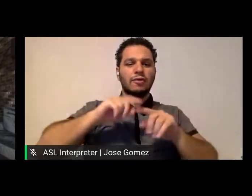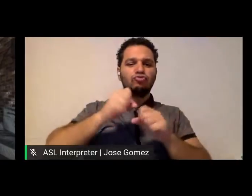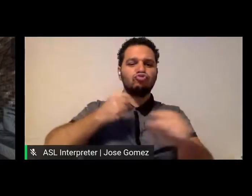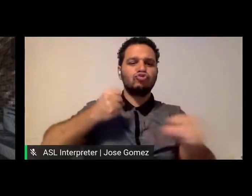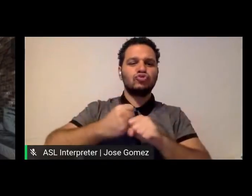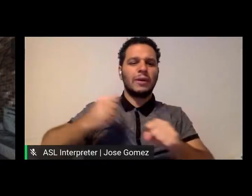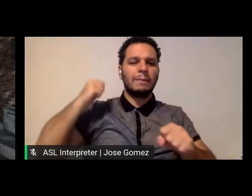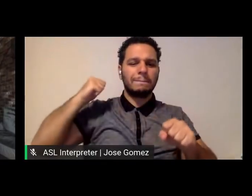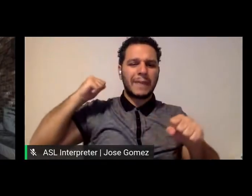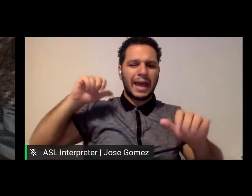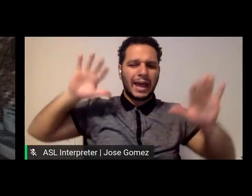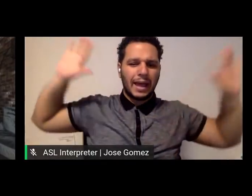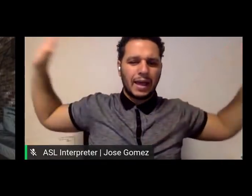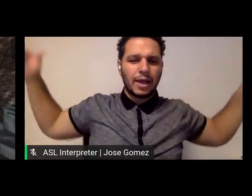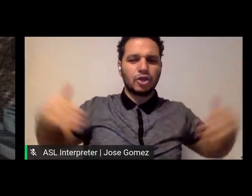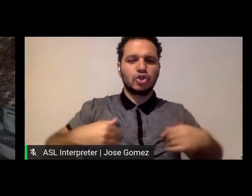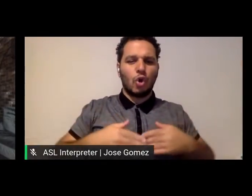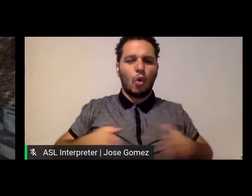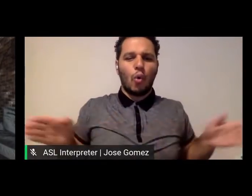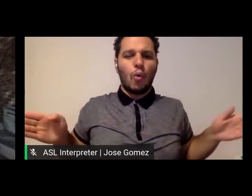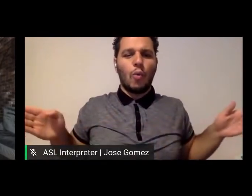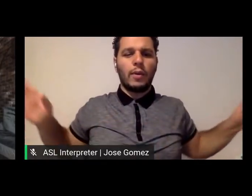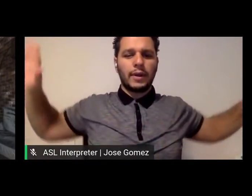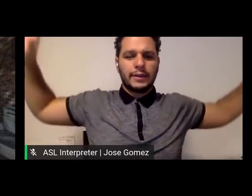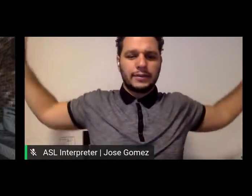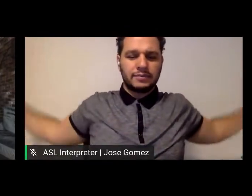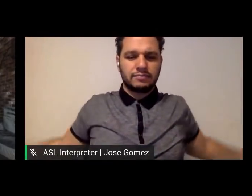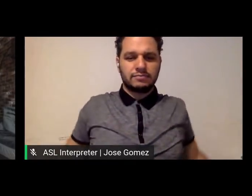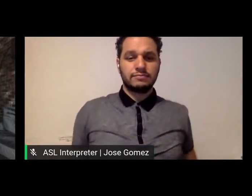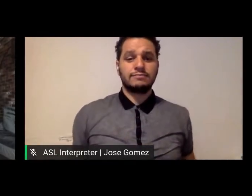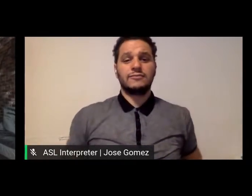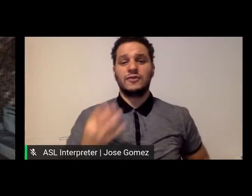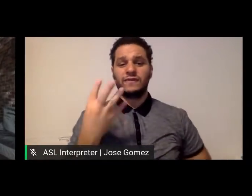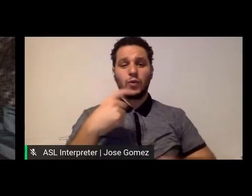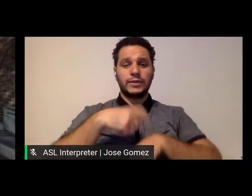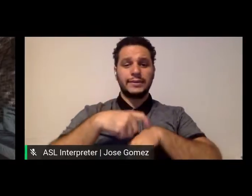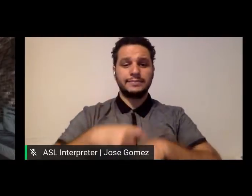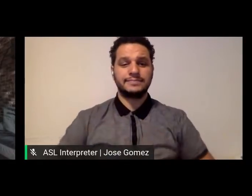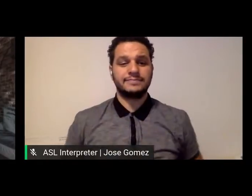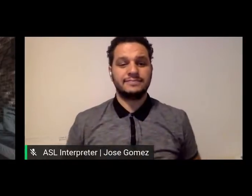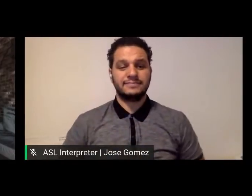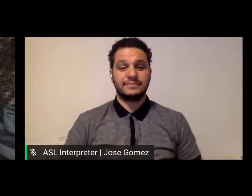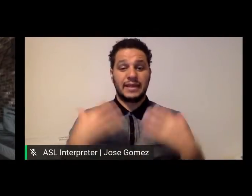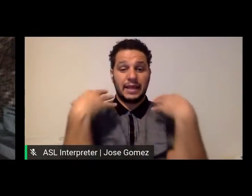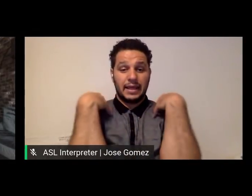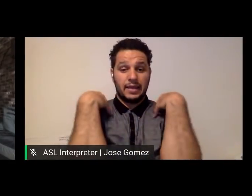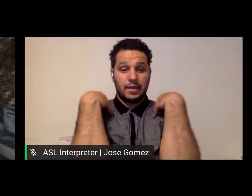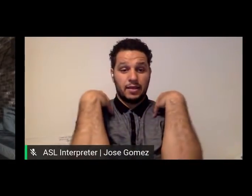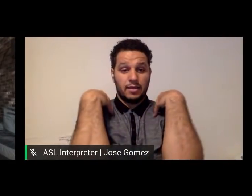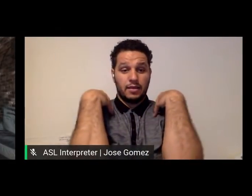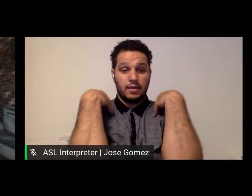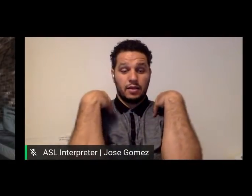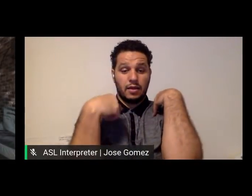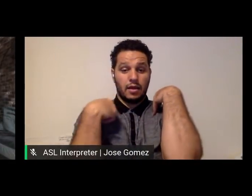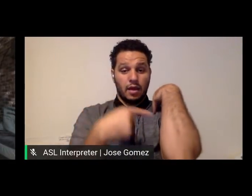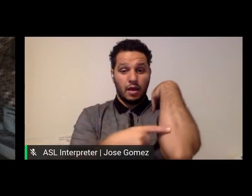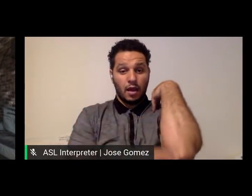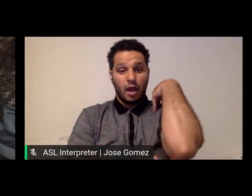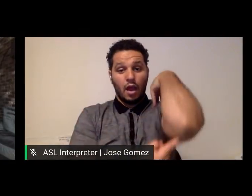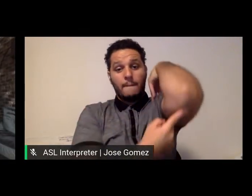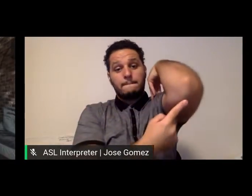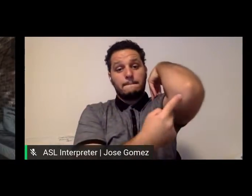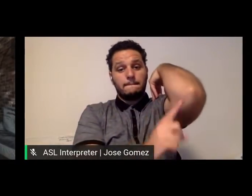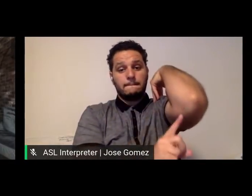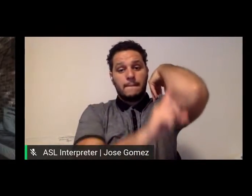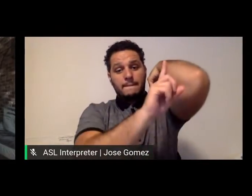back, opening the chest and down. We'll do that four times. So hands to shoulders, lift the